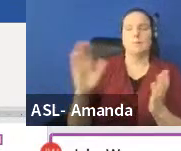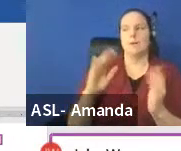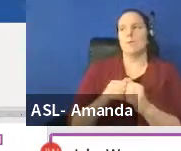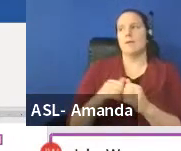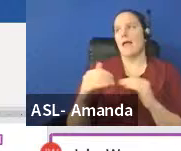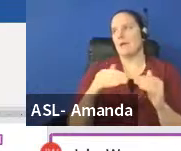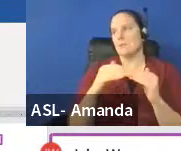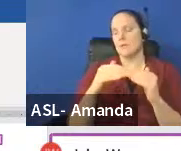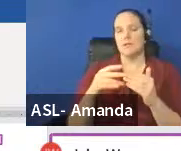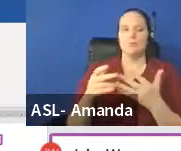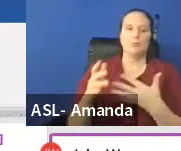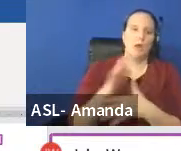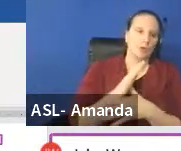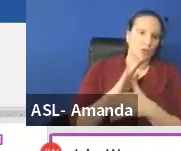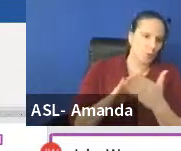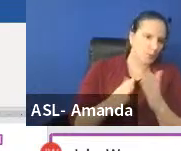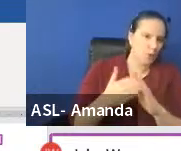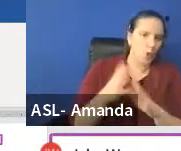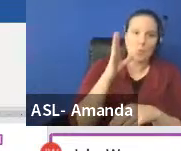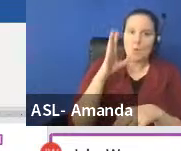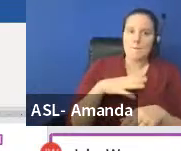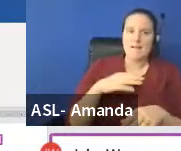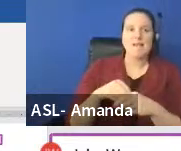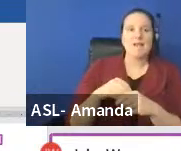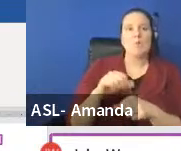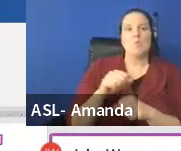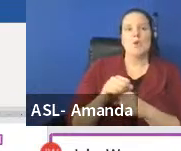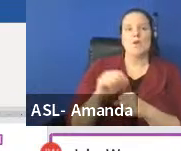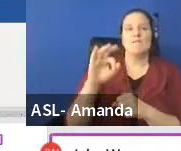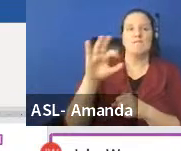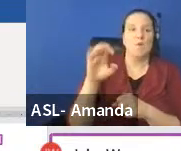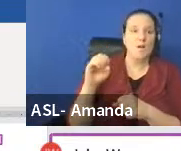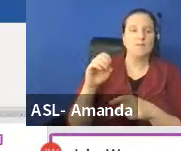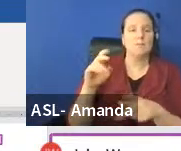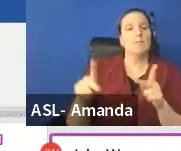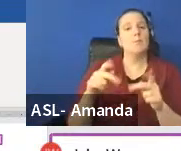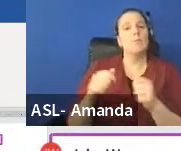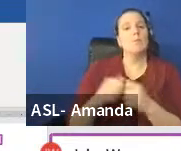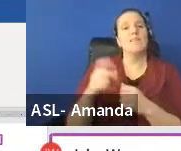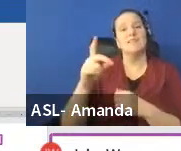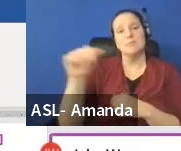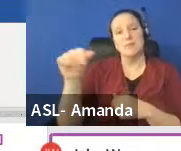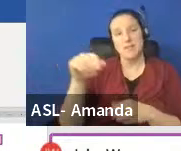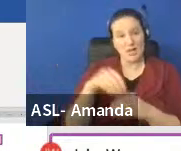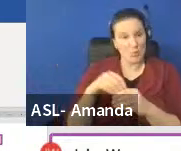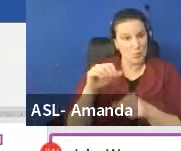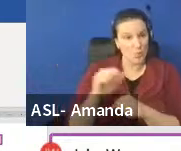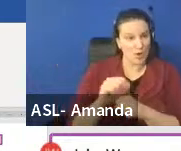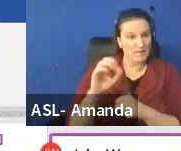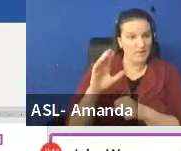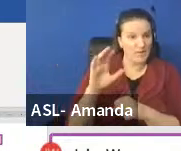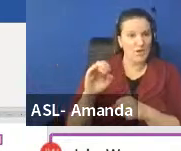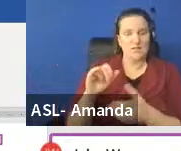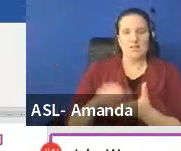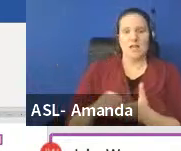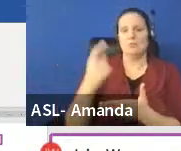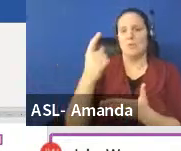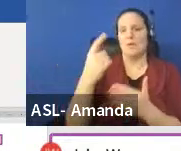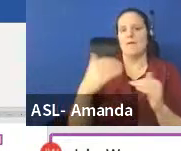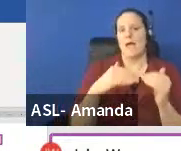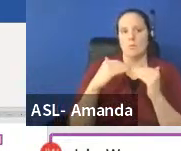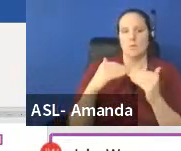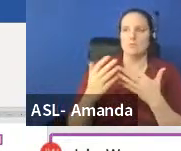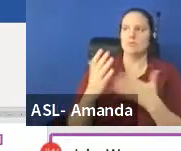priority communities, women in the workforce, people with disabilities in the workforce, which is one of our equity